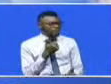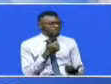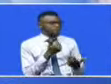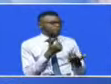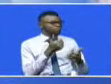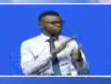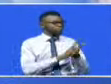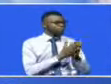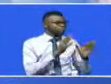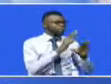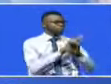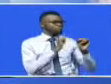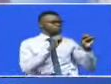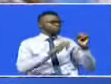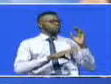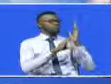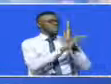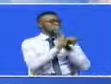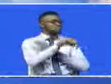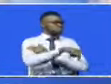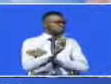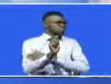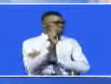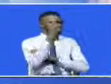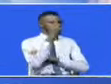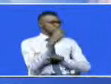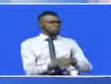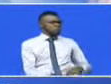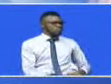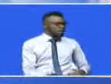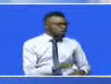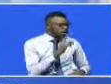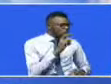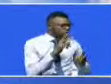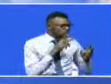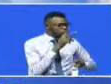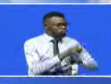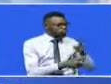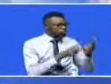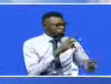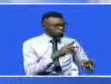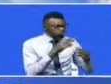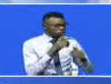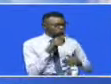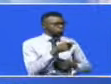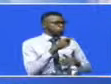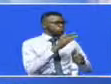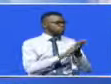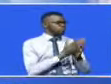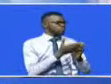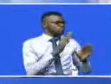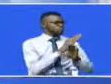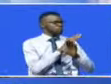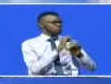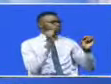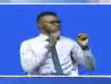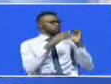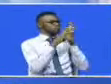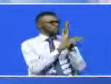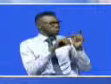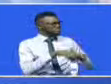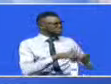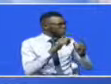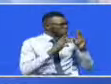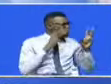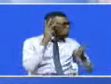this country. Something happens in 2022, Musalia Mudavadi is the next president of the country. Are you worried about